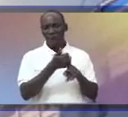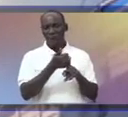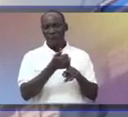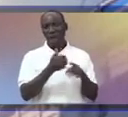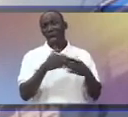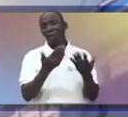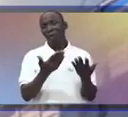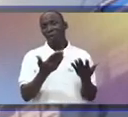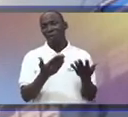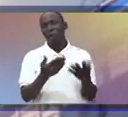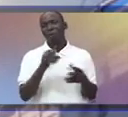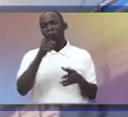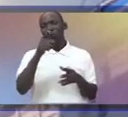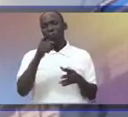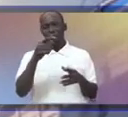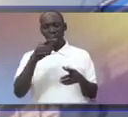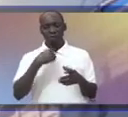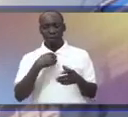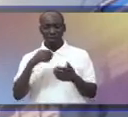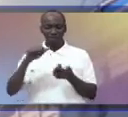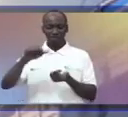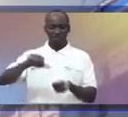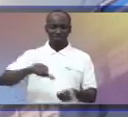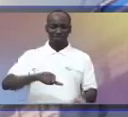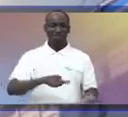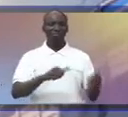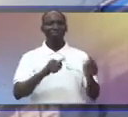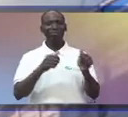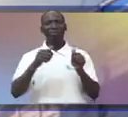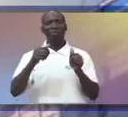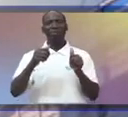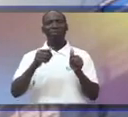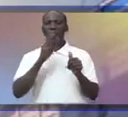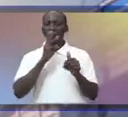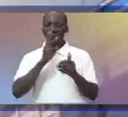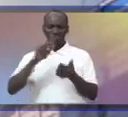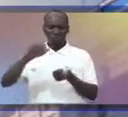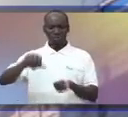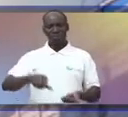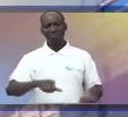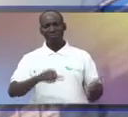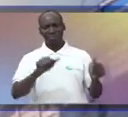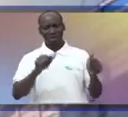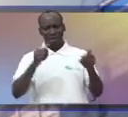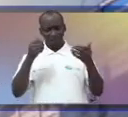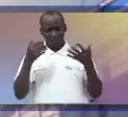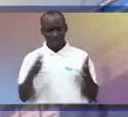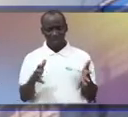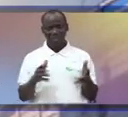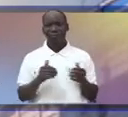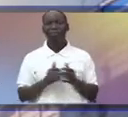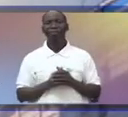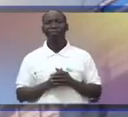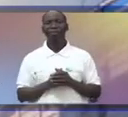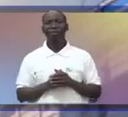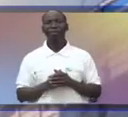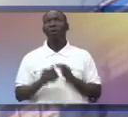ye ne no wo esubom na o se wasie ye ne no wo esubom a enu na onyankopon nya ne